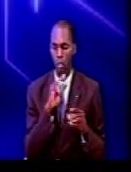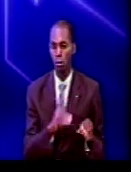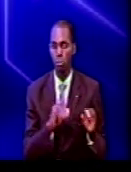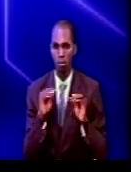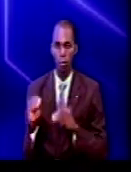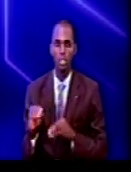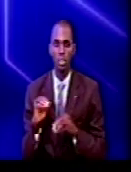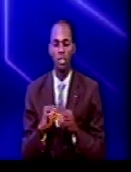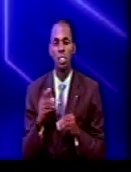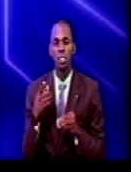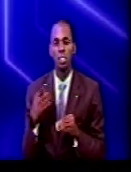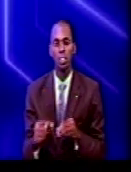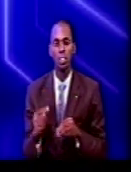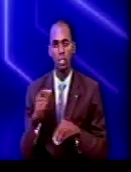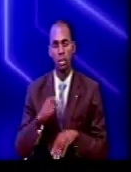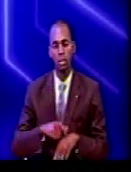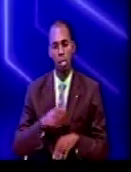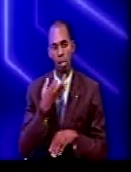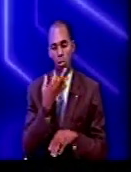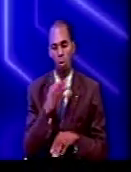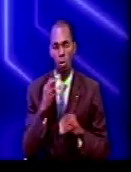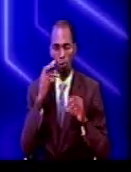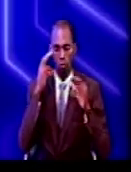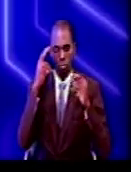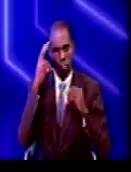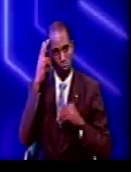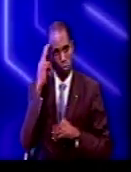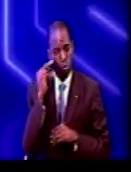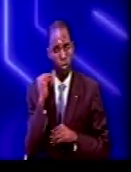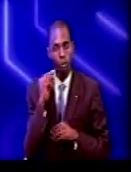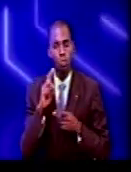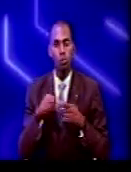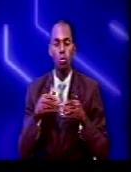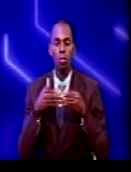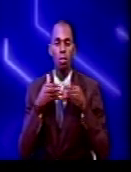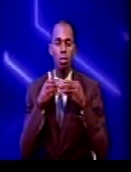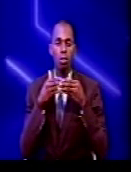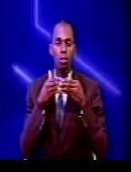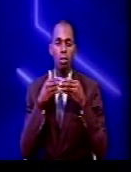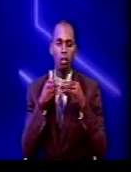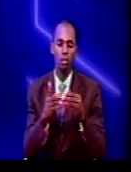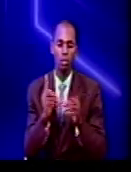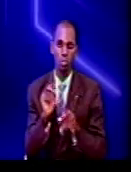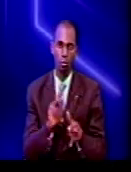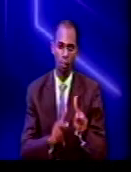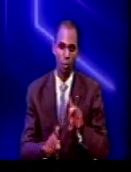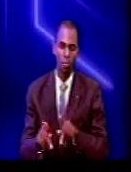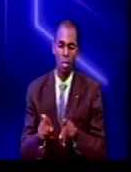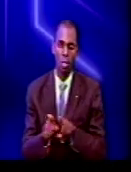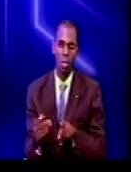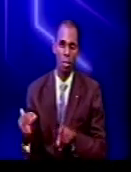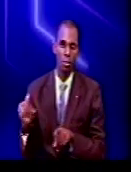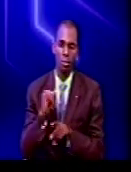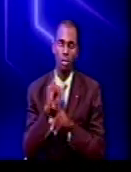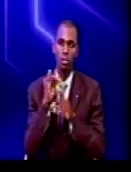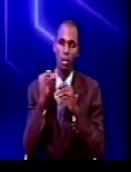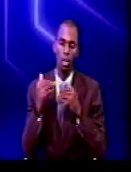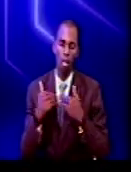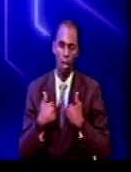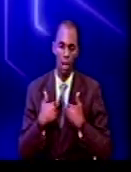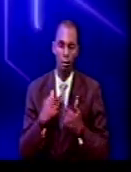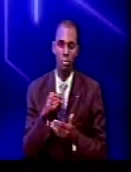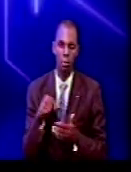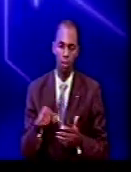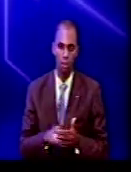leaders, are to be placed in the time of Moses to lead